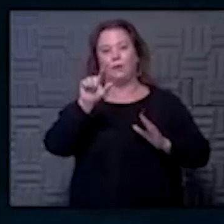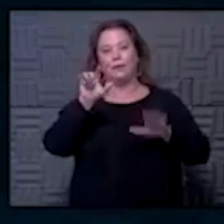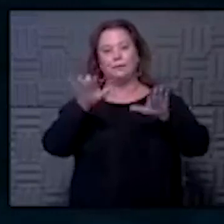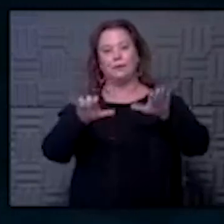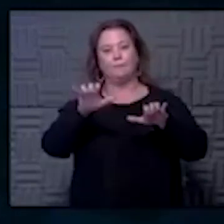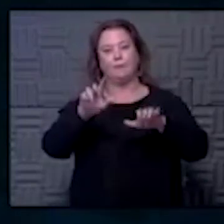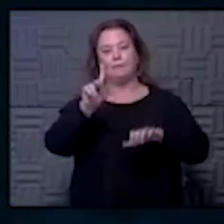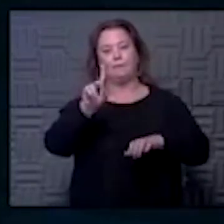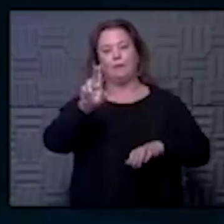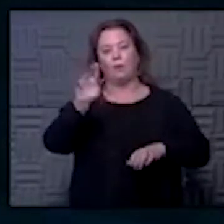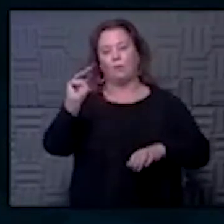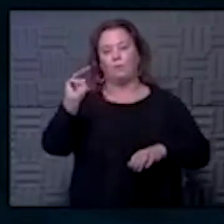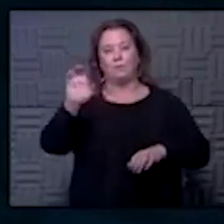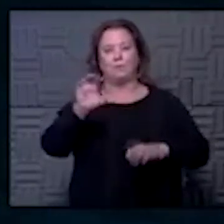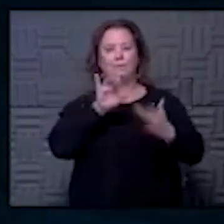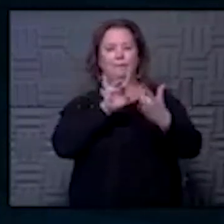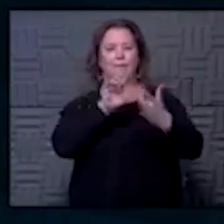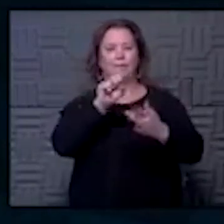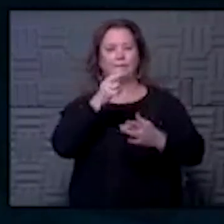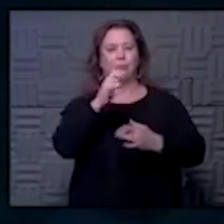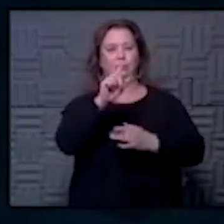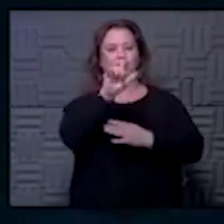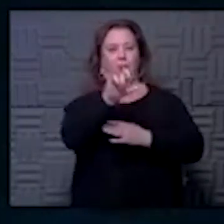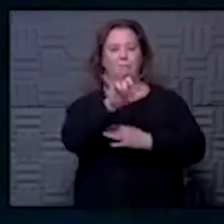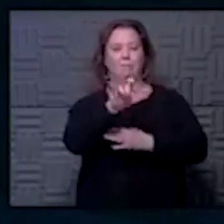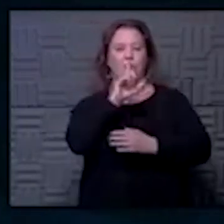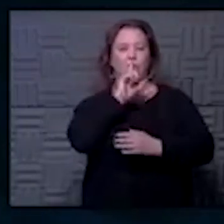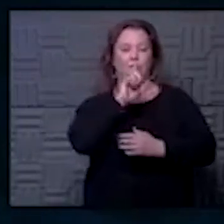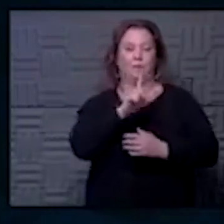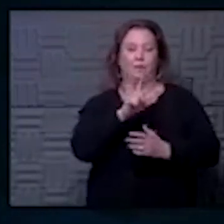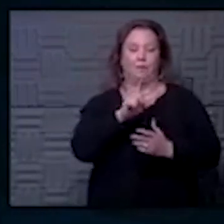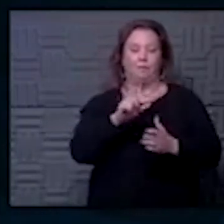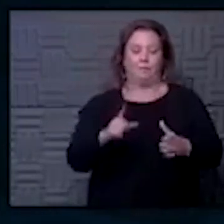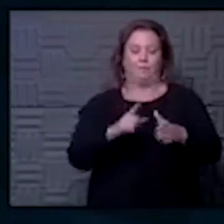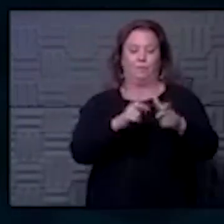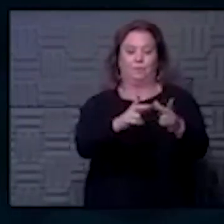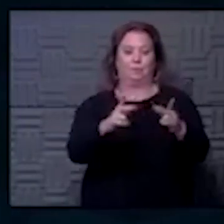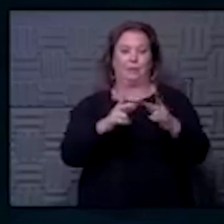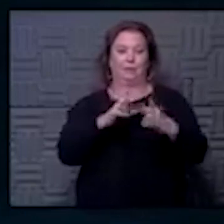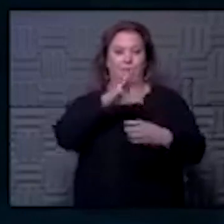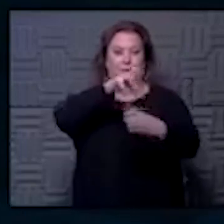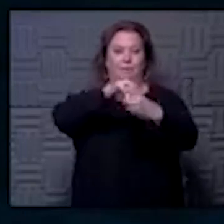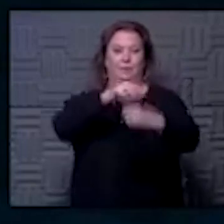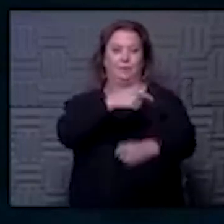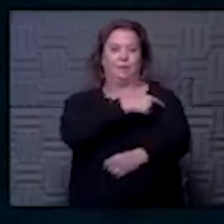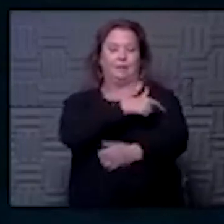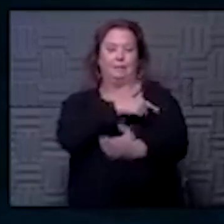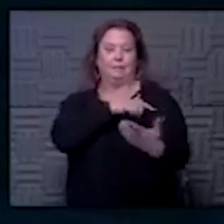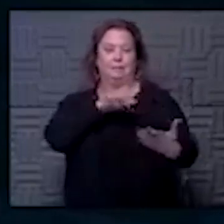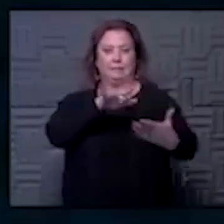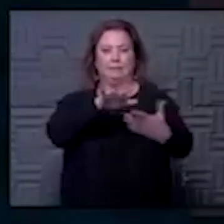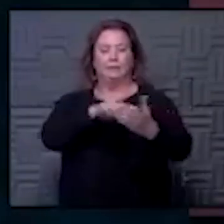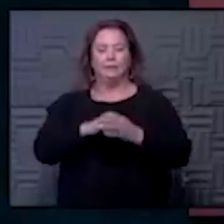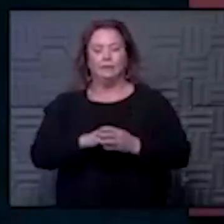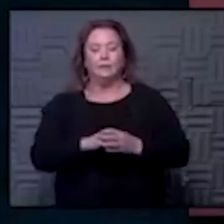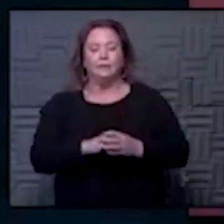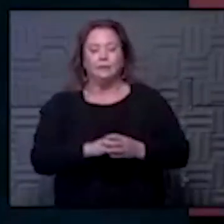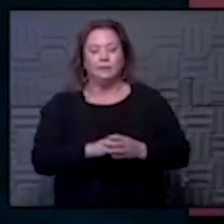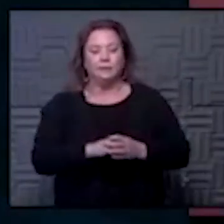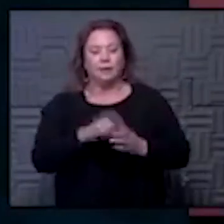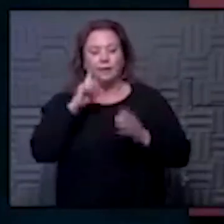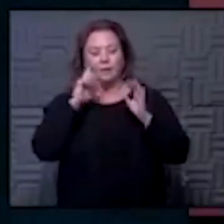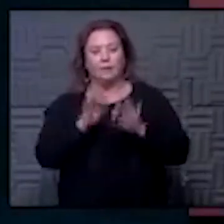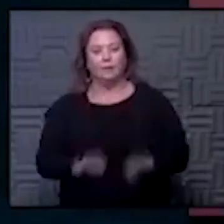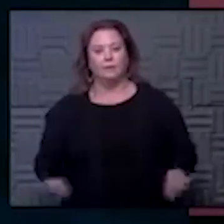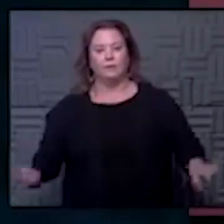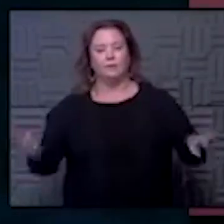But really contact Shelby. That's going to be your front line to participating in the vaccine trial. And I think it's very important for us